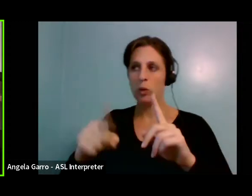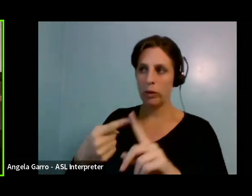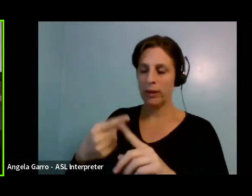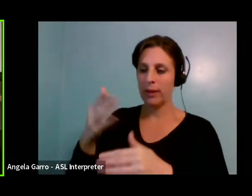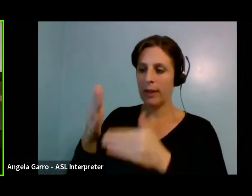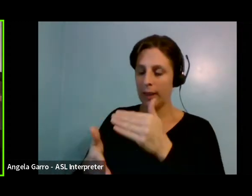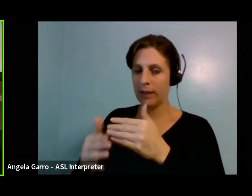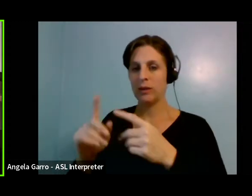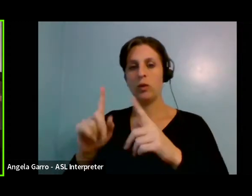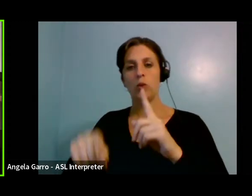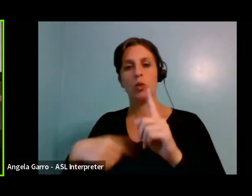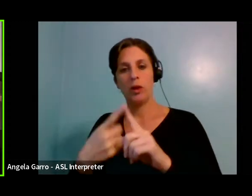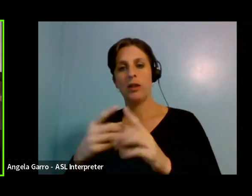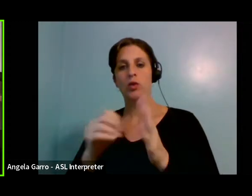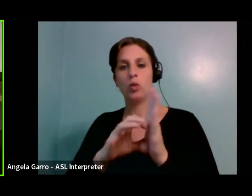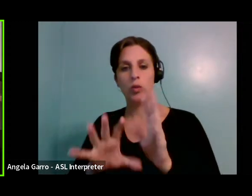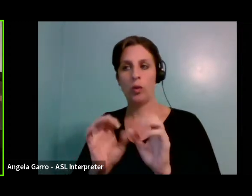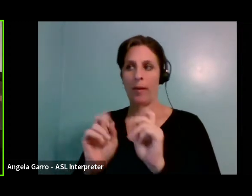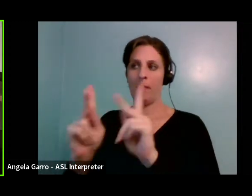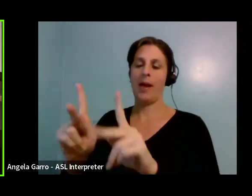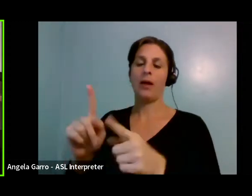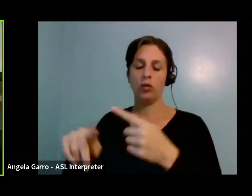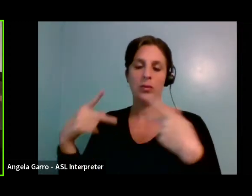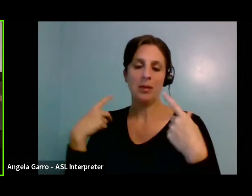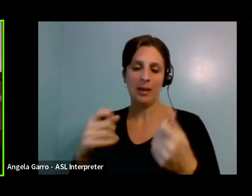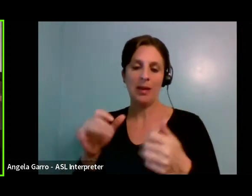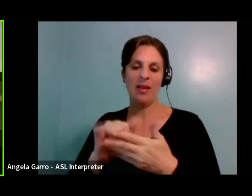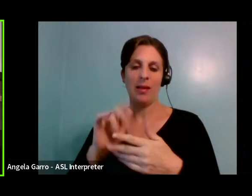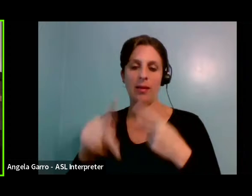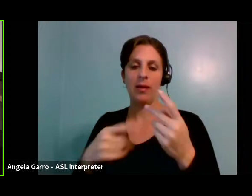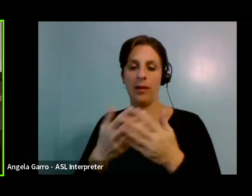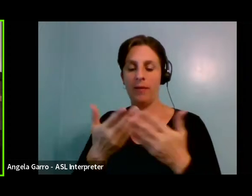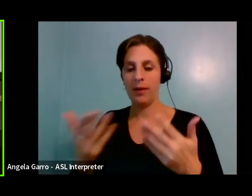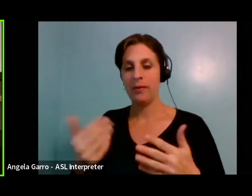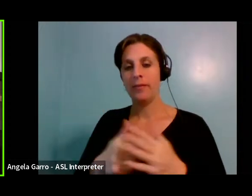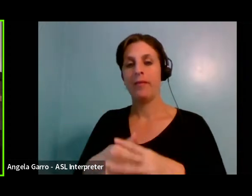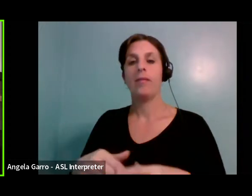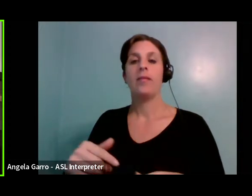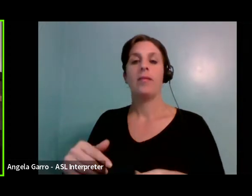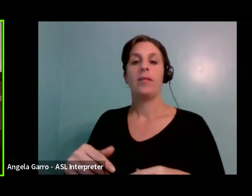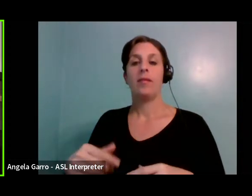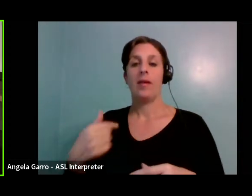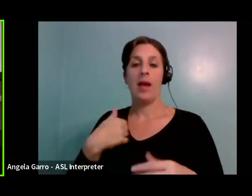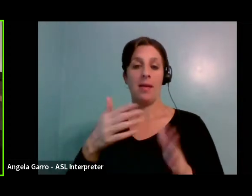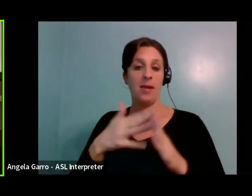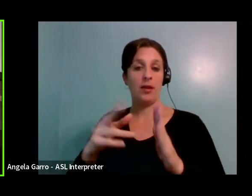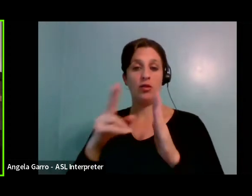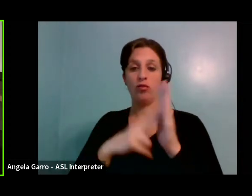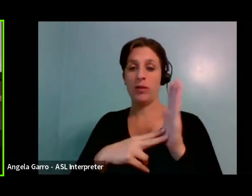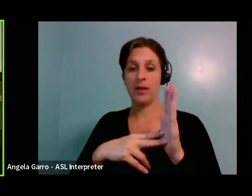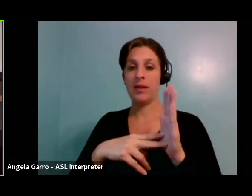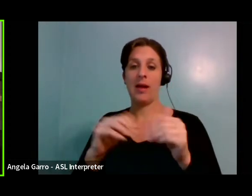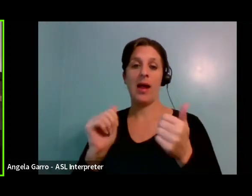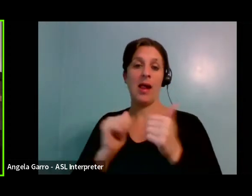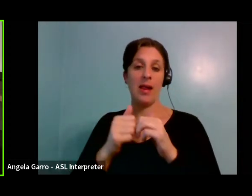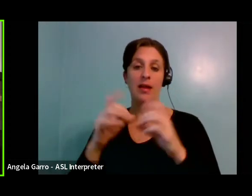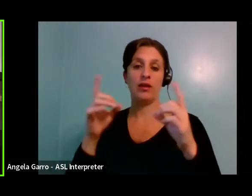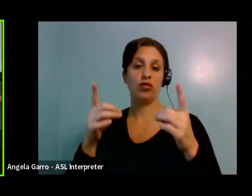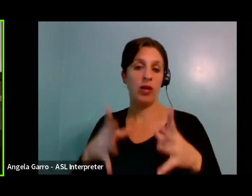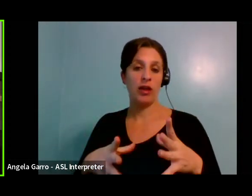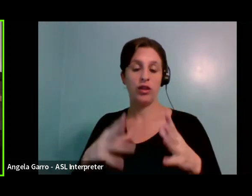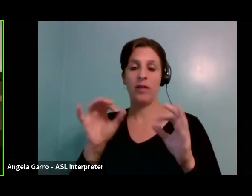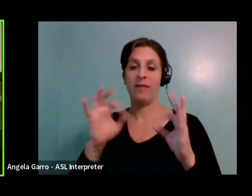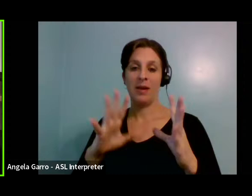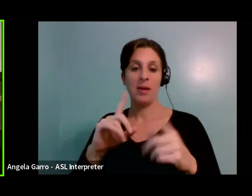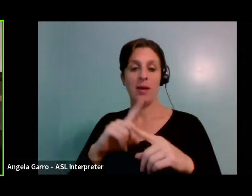when students are jumping back into PE, those kinds of things. I was going to read the athletic director feedback, but I know